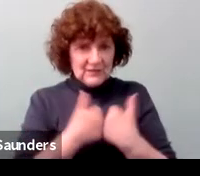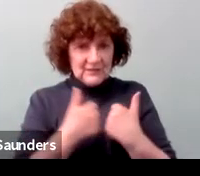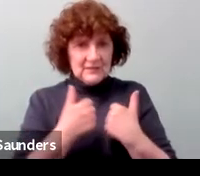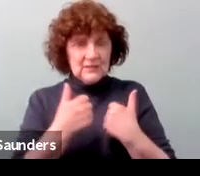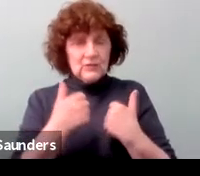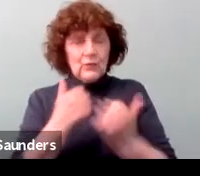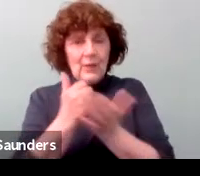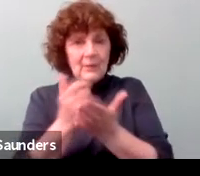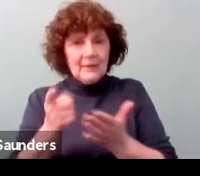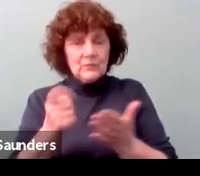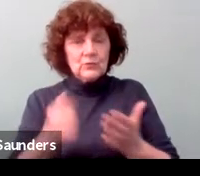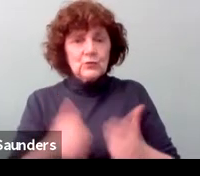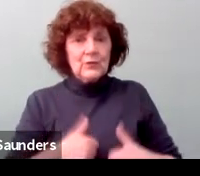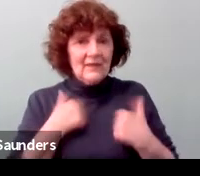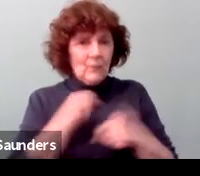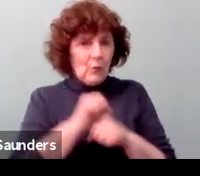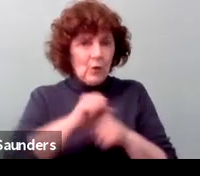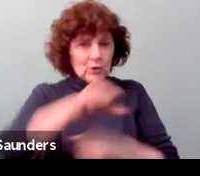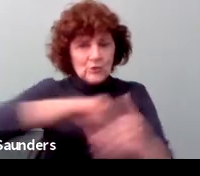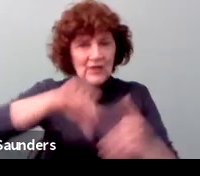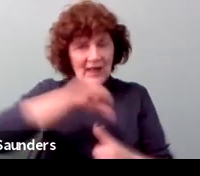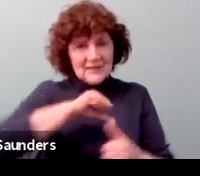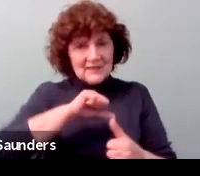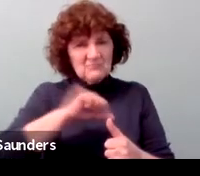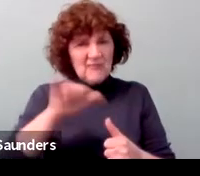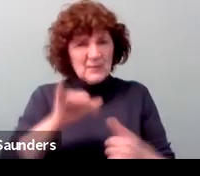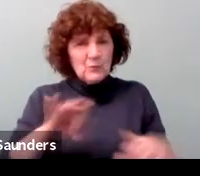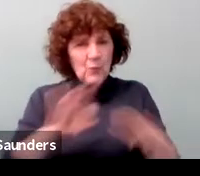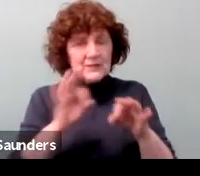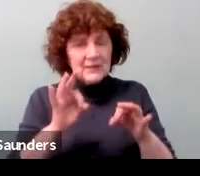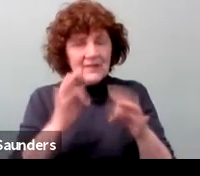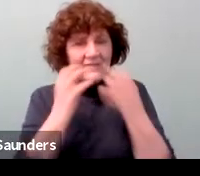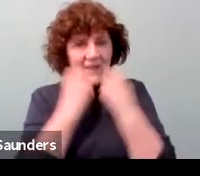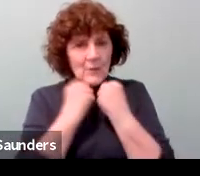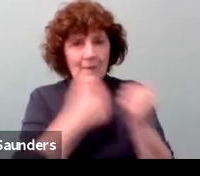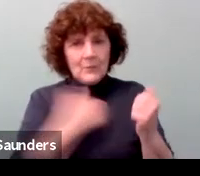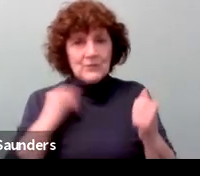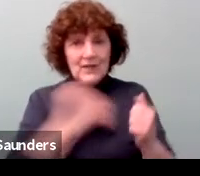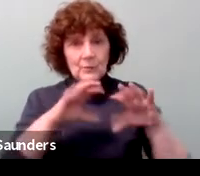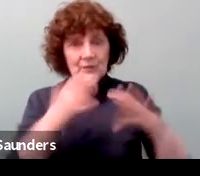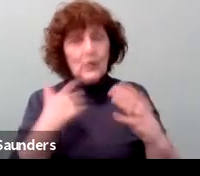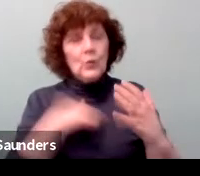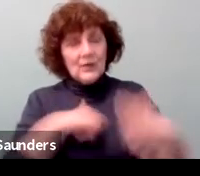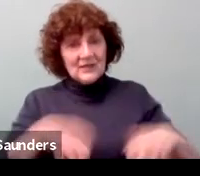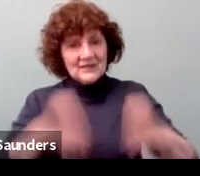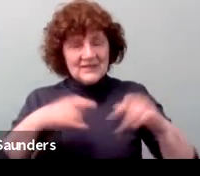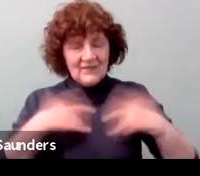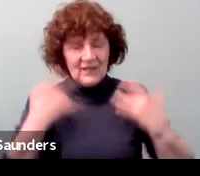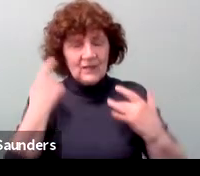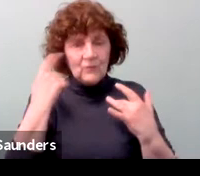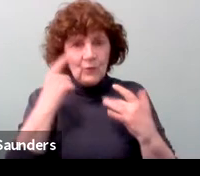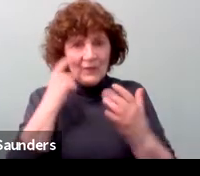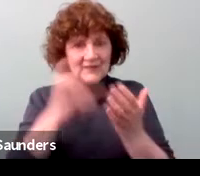our community. We are holding this event in celebration of Jewish Disability Awareness, Acceptance,